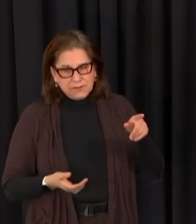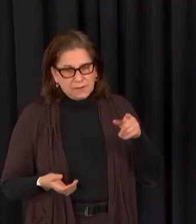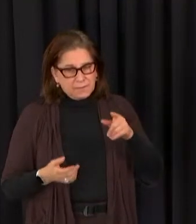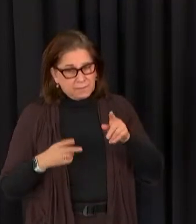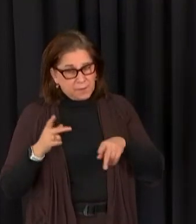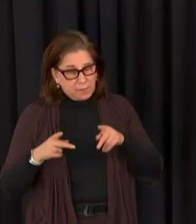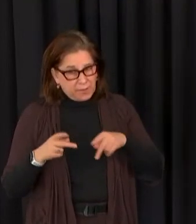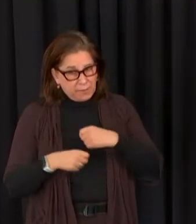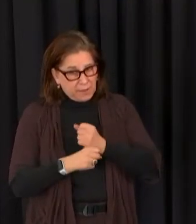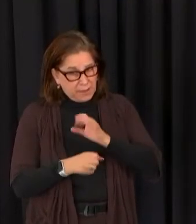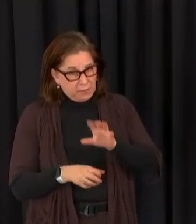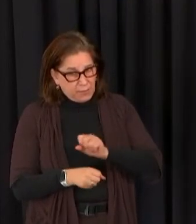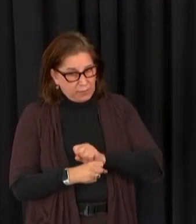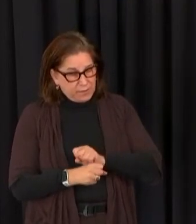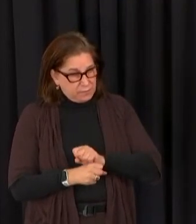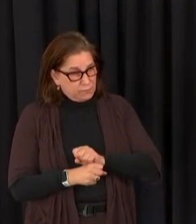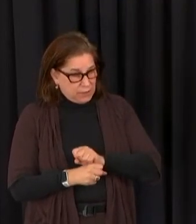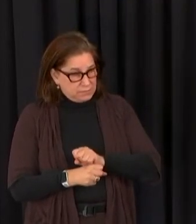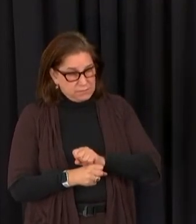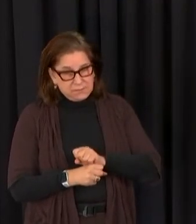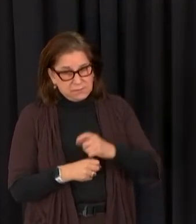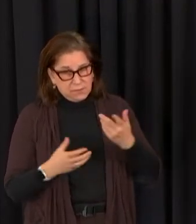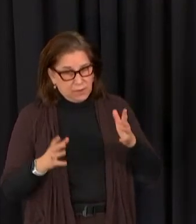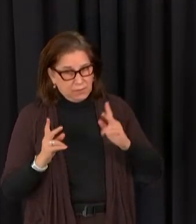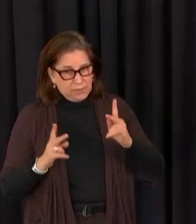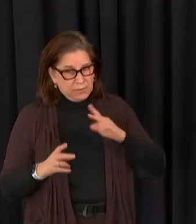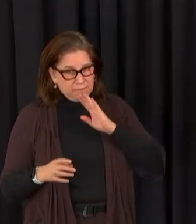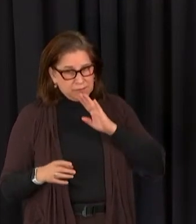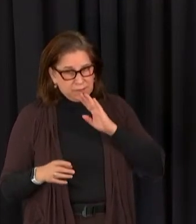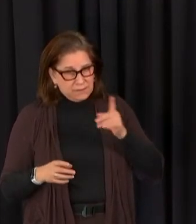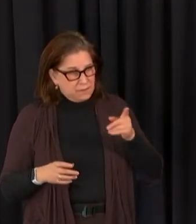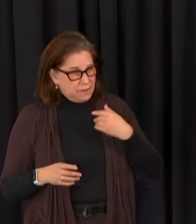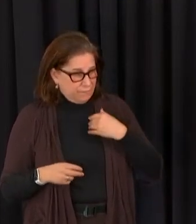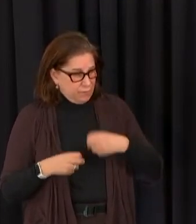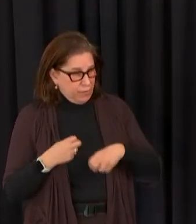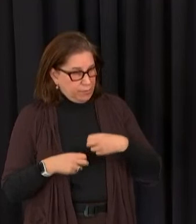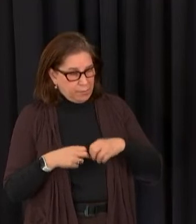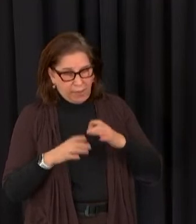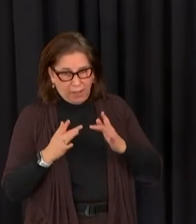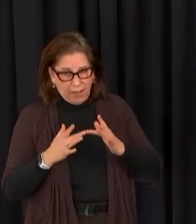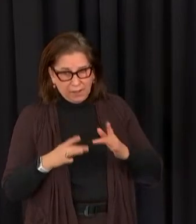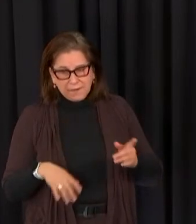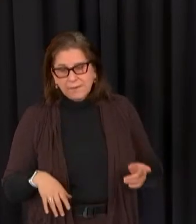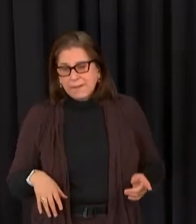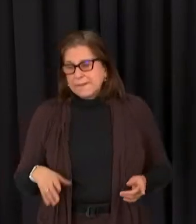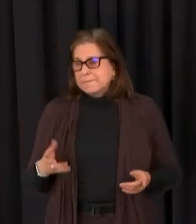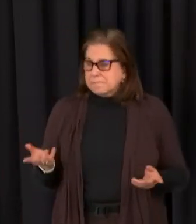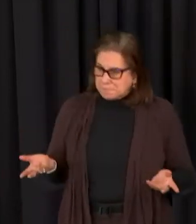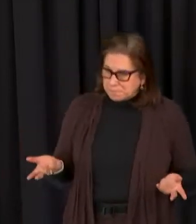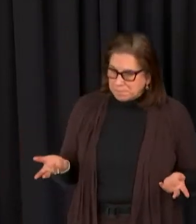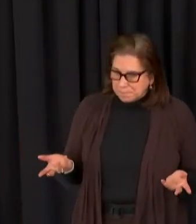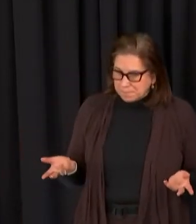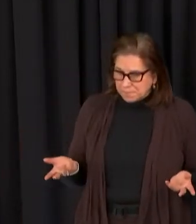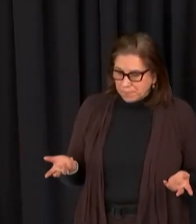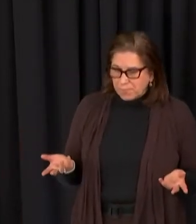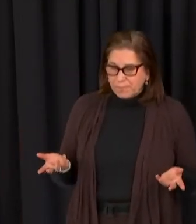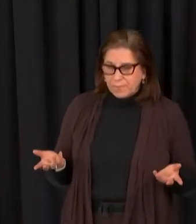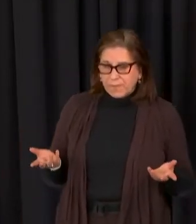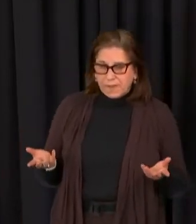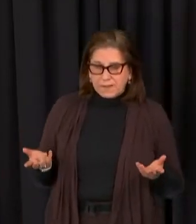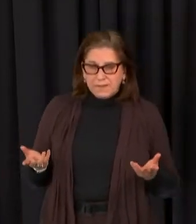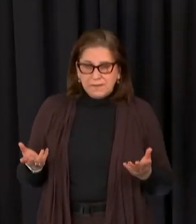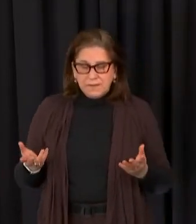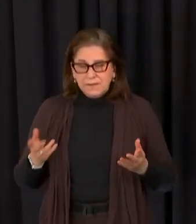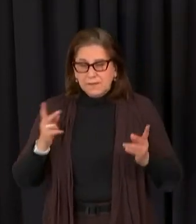because you don't want people to get frustrated, or would that present some type of problem? It's a combination of both. I think that, for folks who get into the